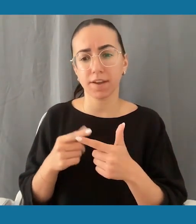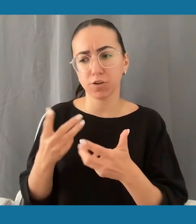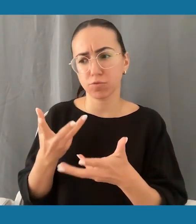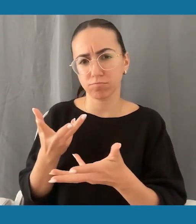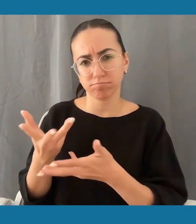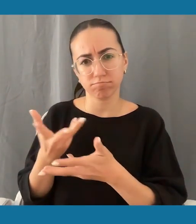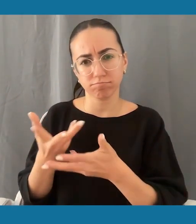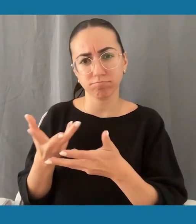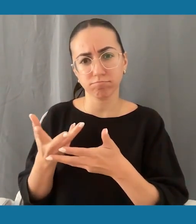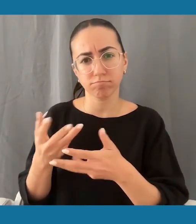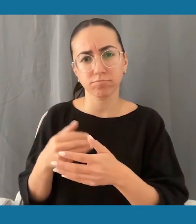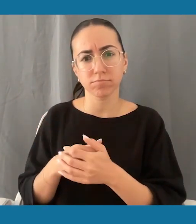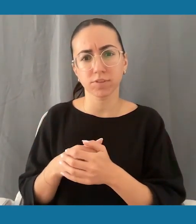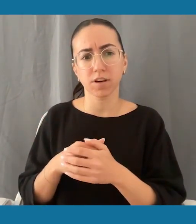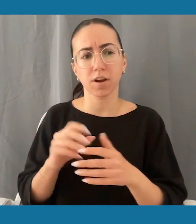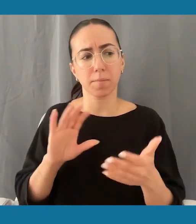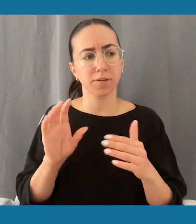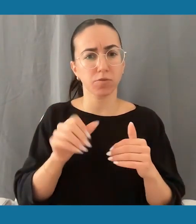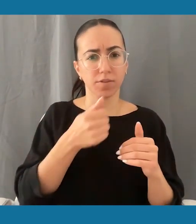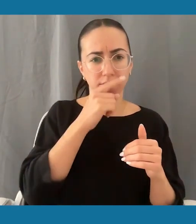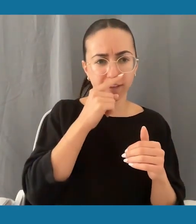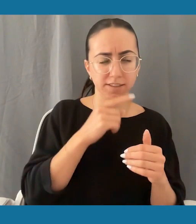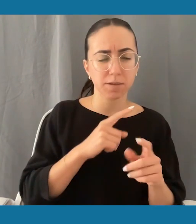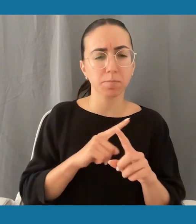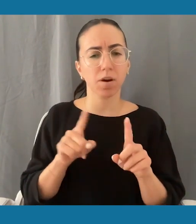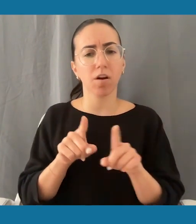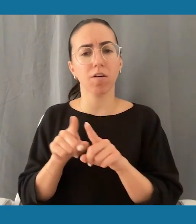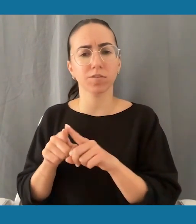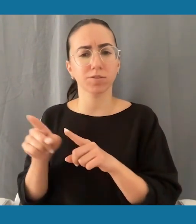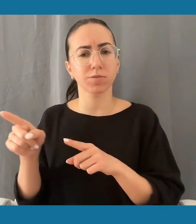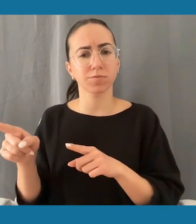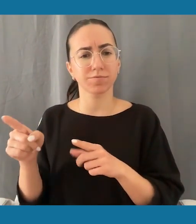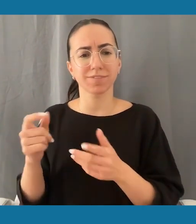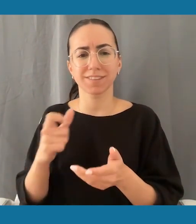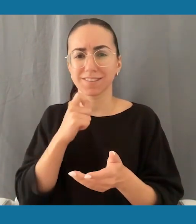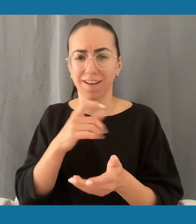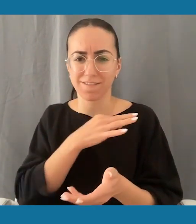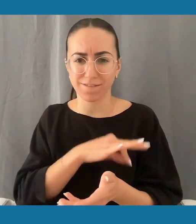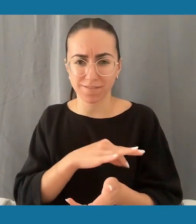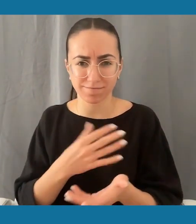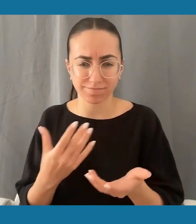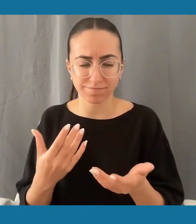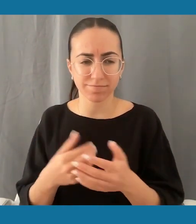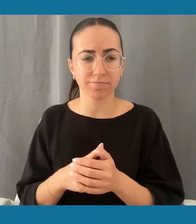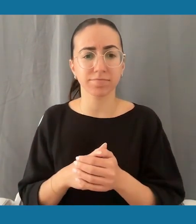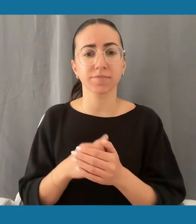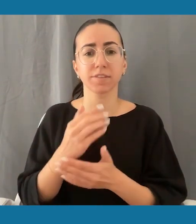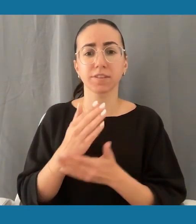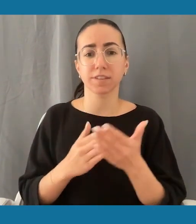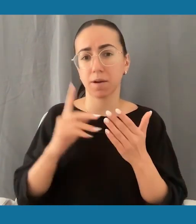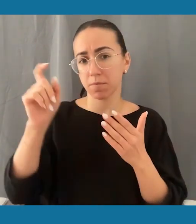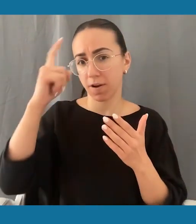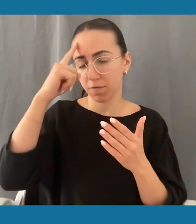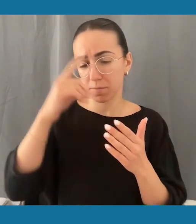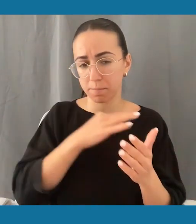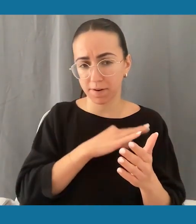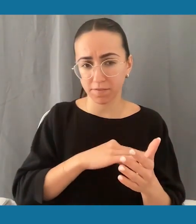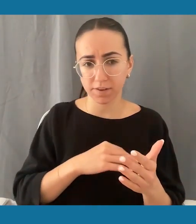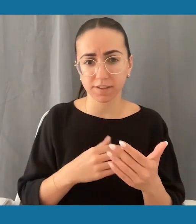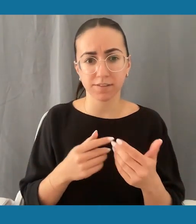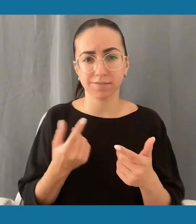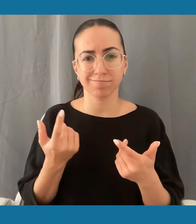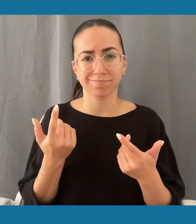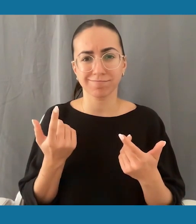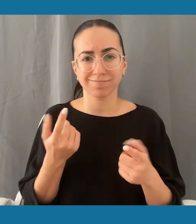than your other kids, but you're also putting them at a disadvantage because they're on government benefits and now they have no way